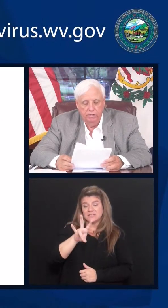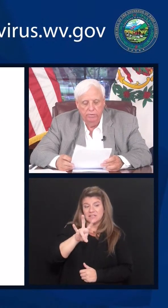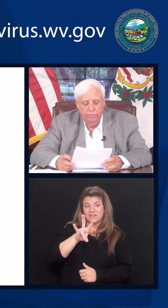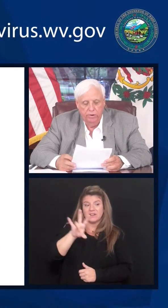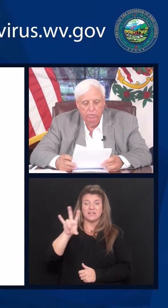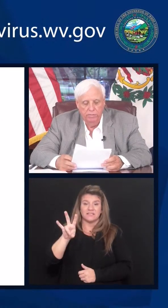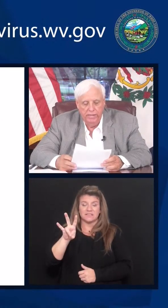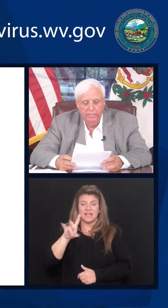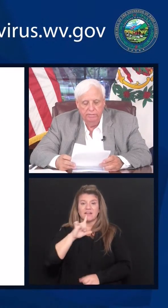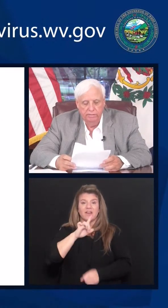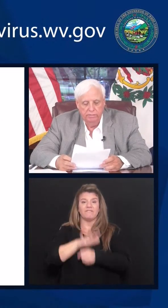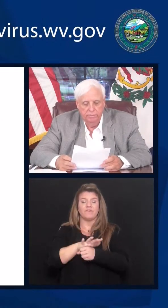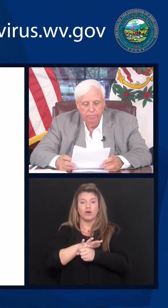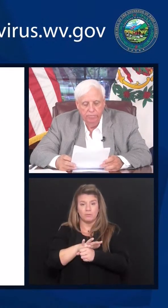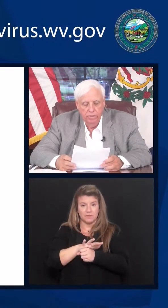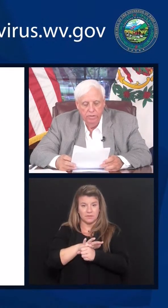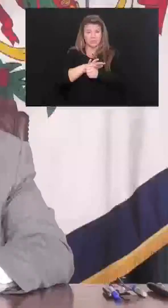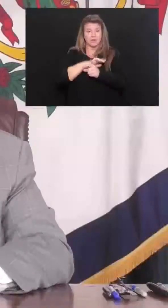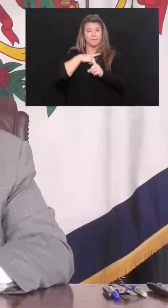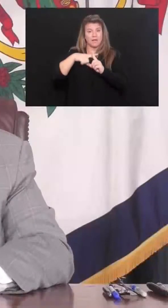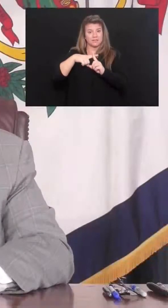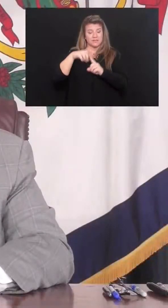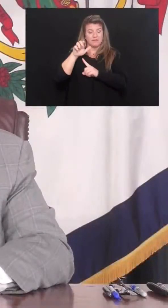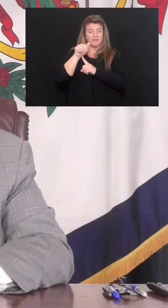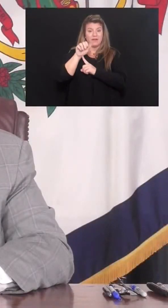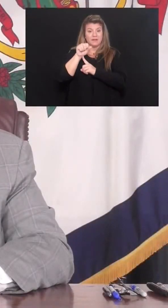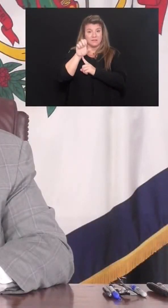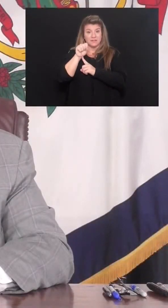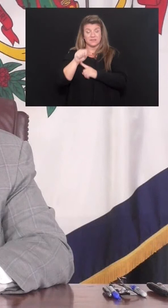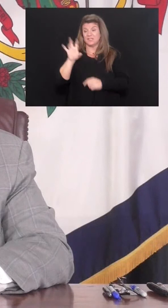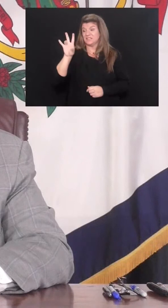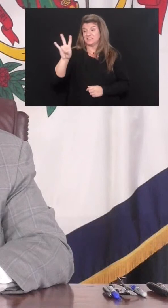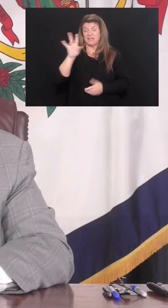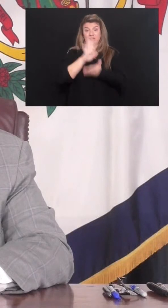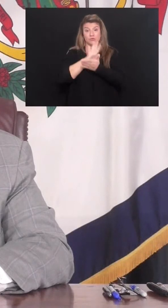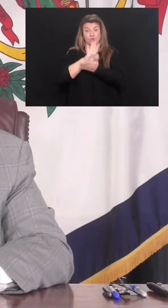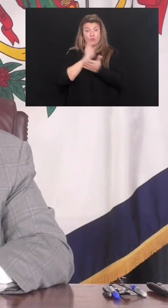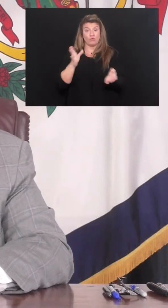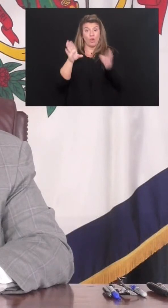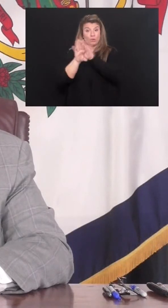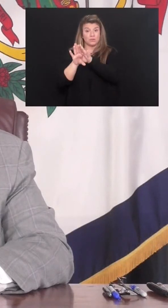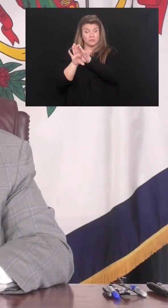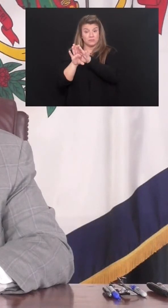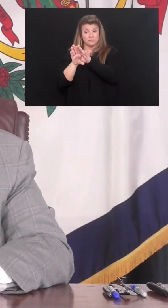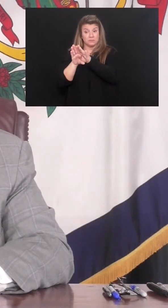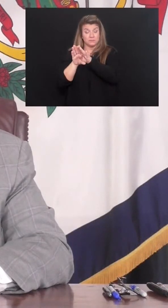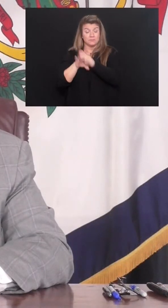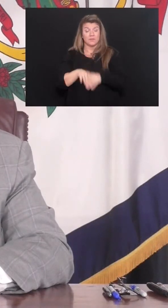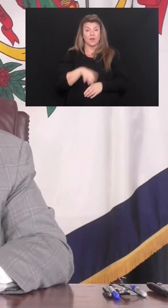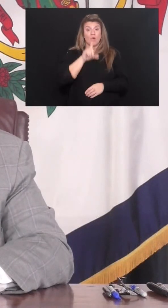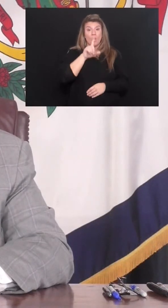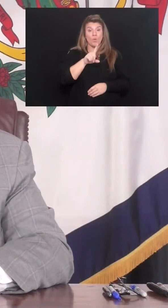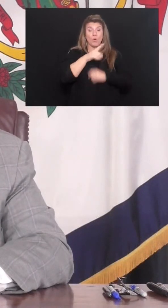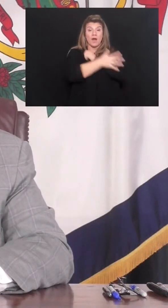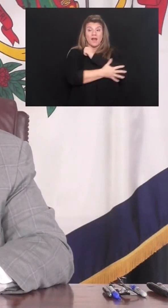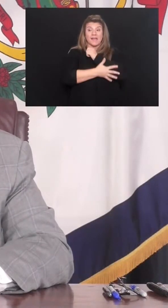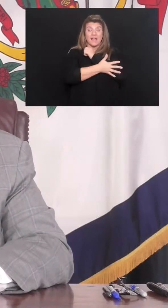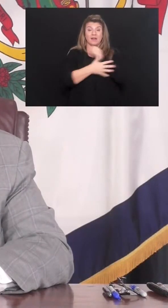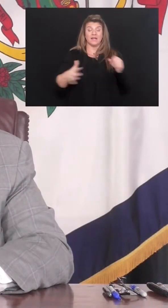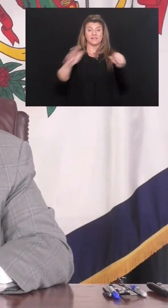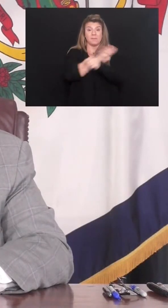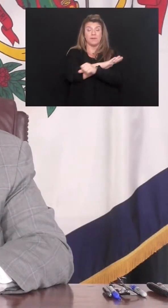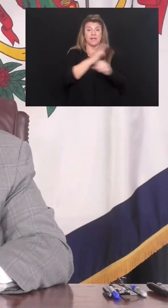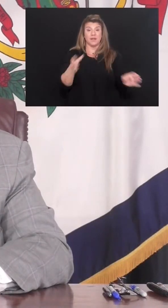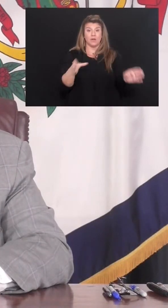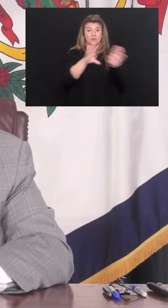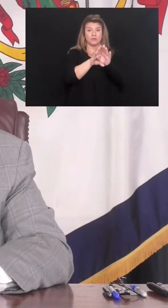677 confirmed cases. 7 schools are closed. 1 county completely